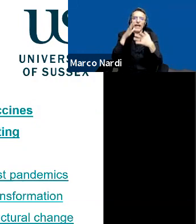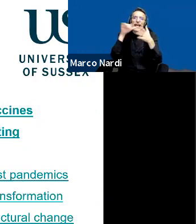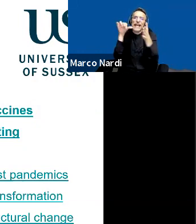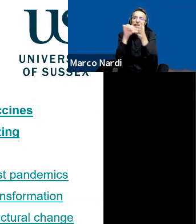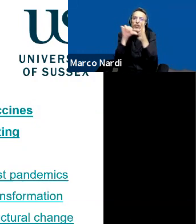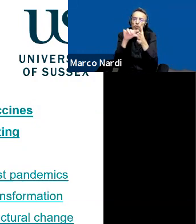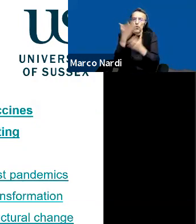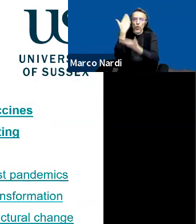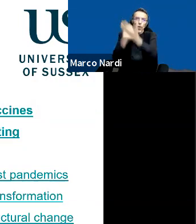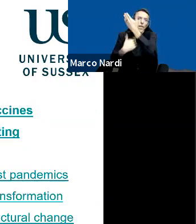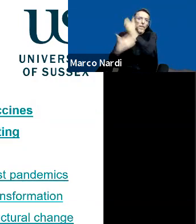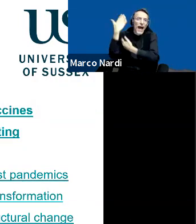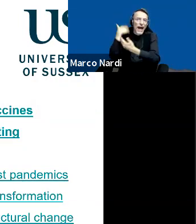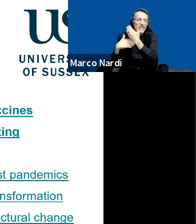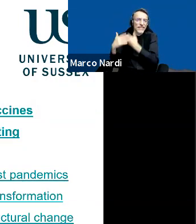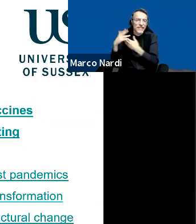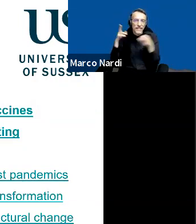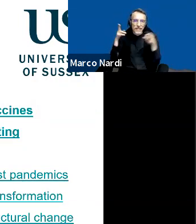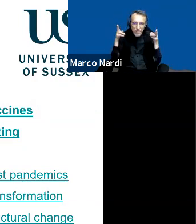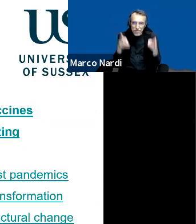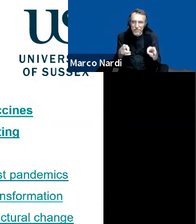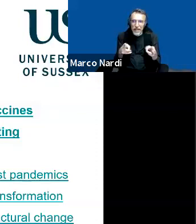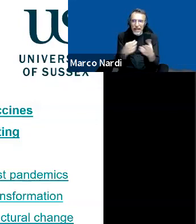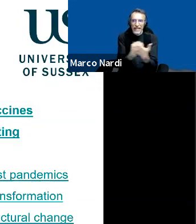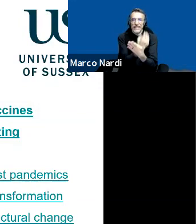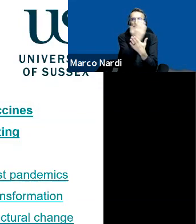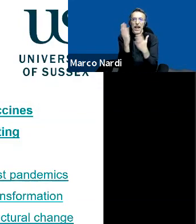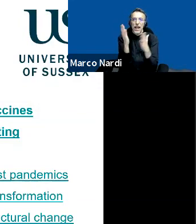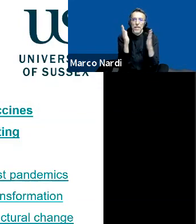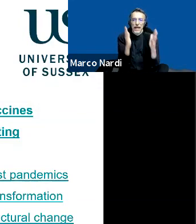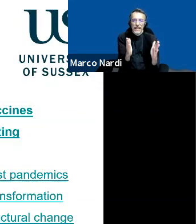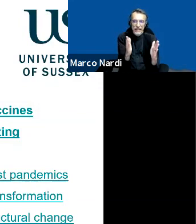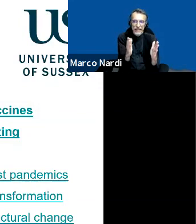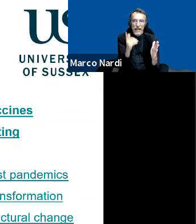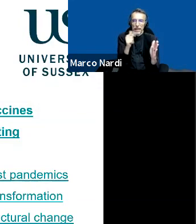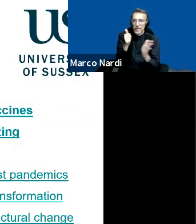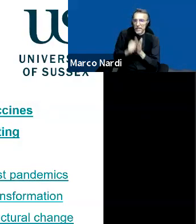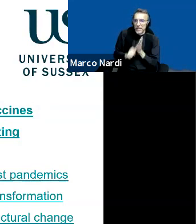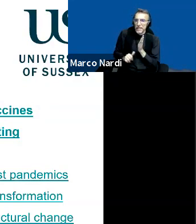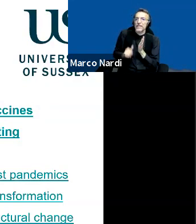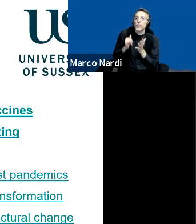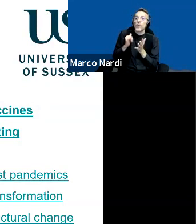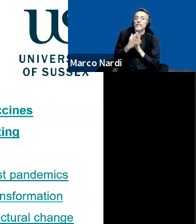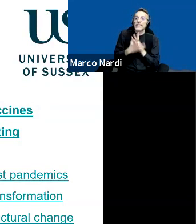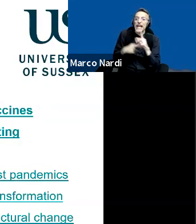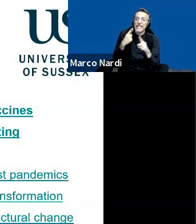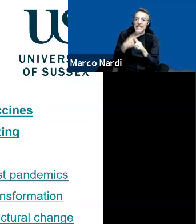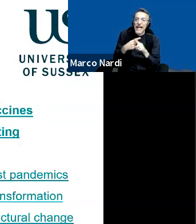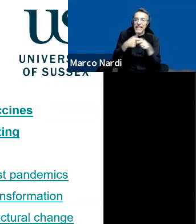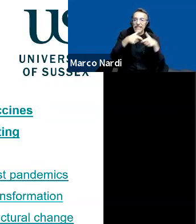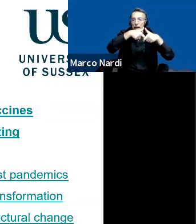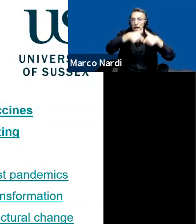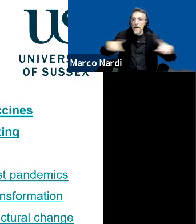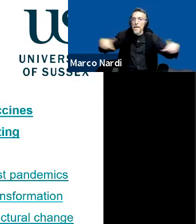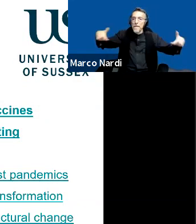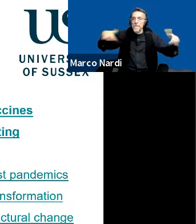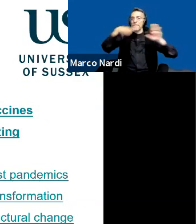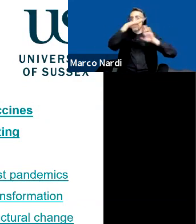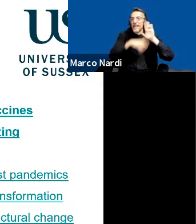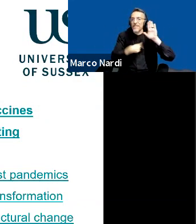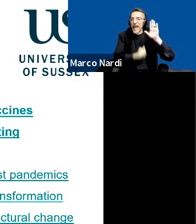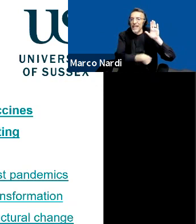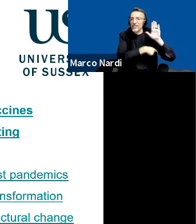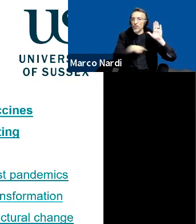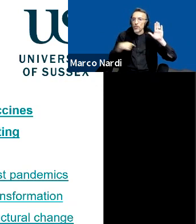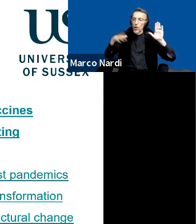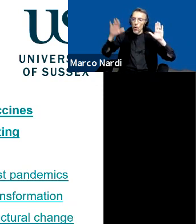in the past more narrowly called development. Since the beginning, there was a thing called the Sussex Manifesto back in 1970, which was an initiative